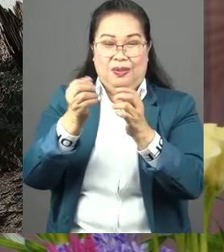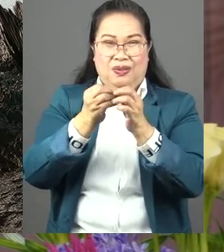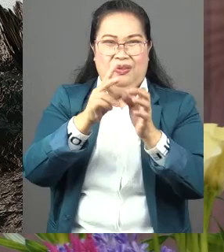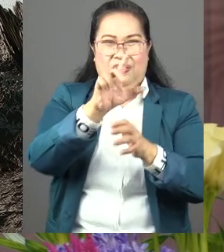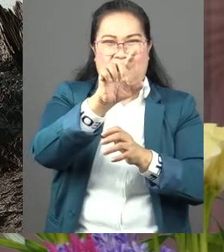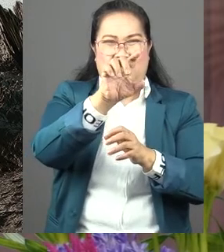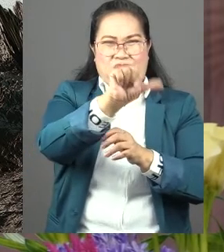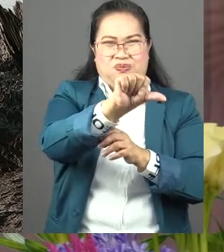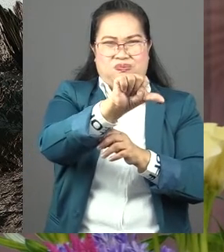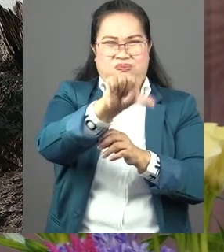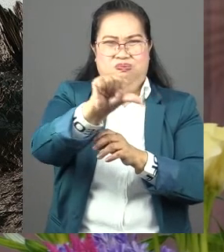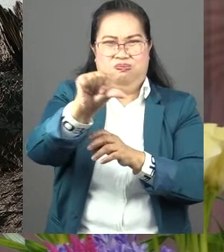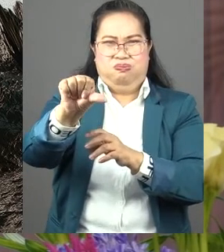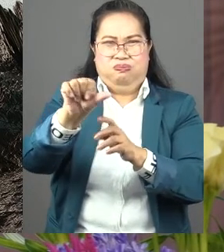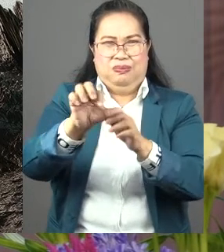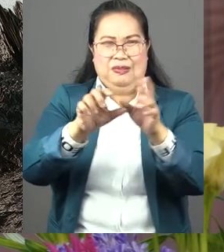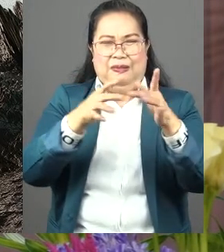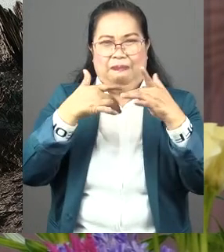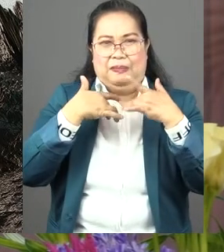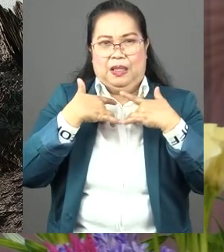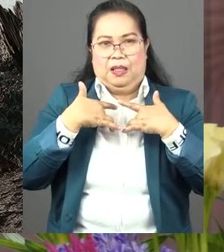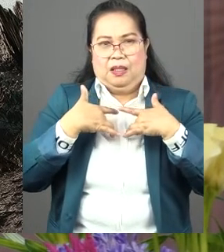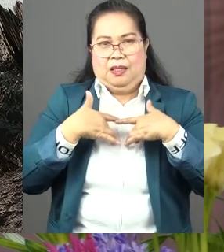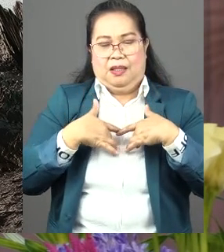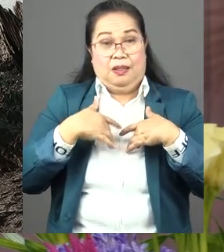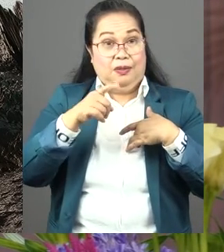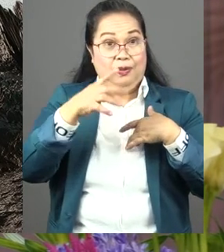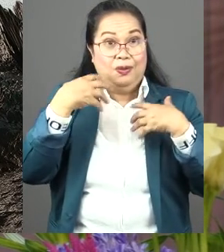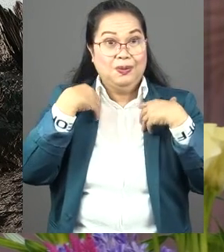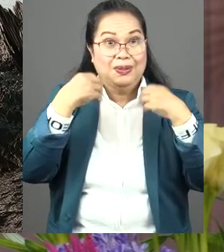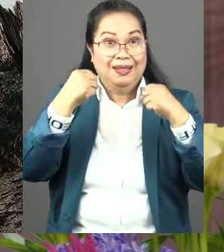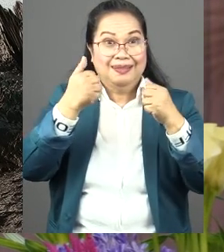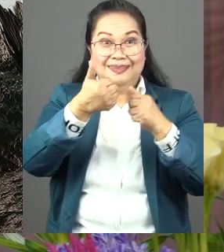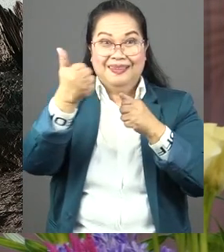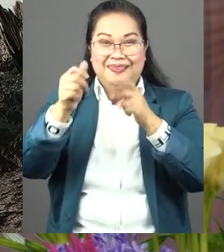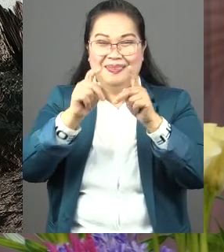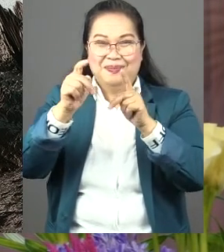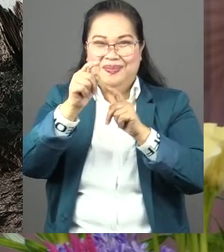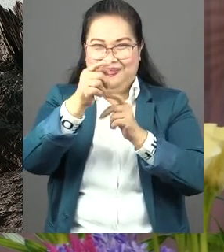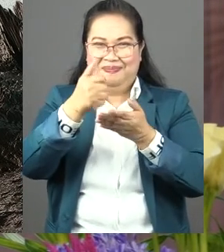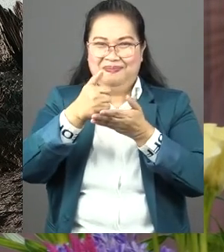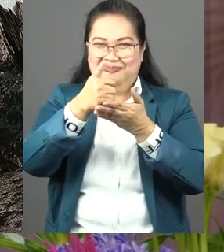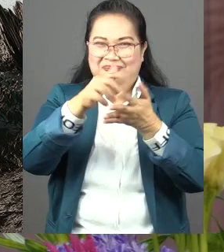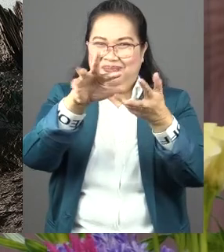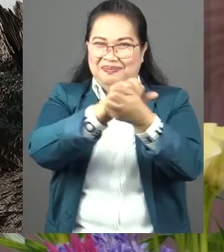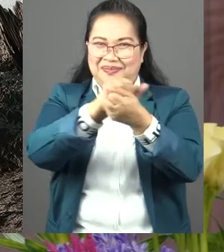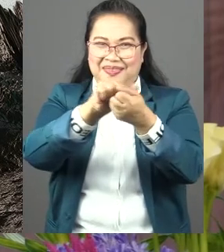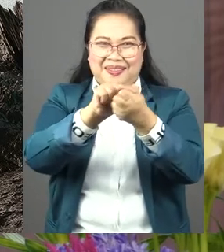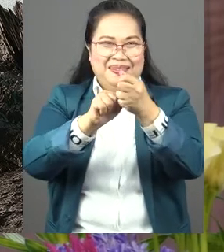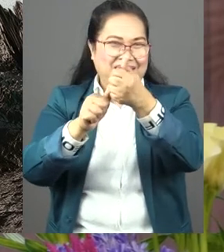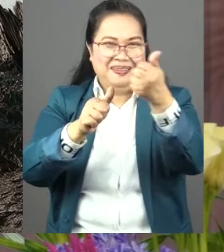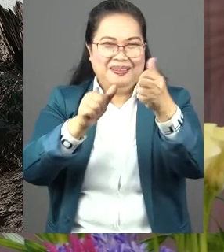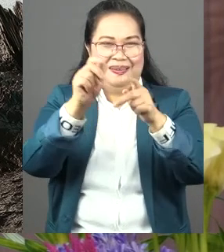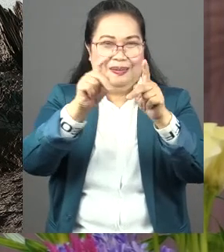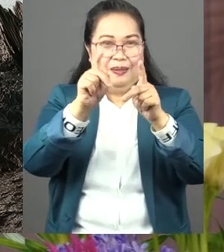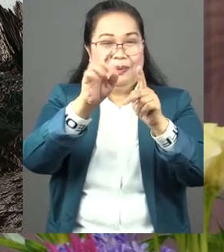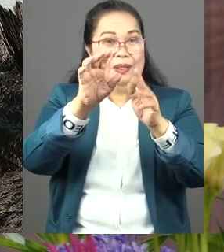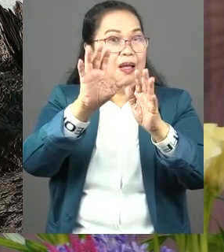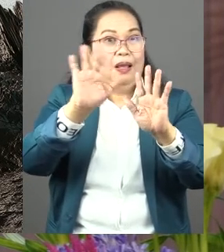one who tears others down? Are you the one who heals other people or are you the one who destroys other people? God